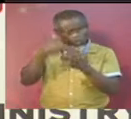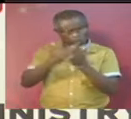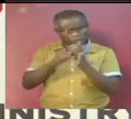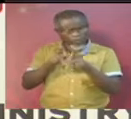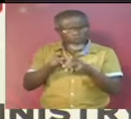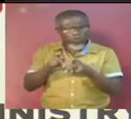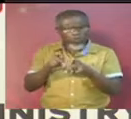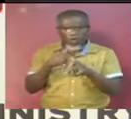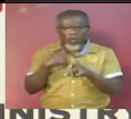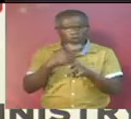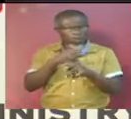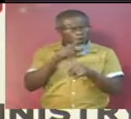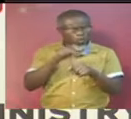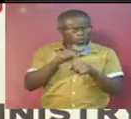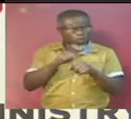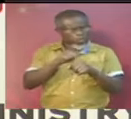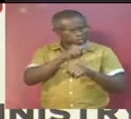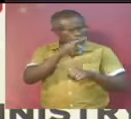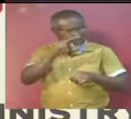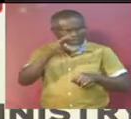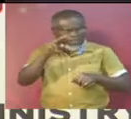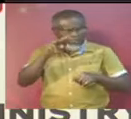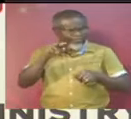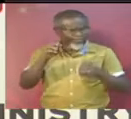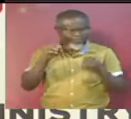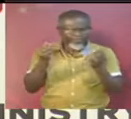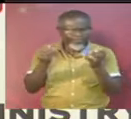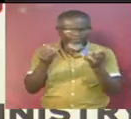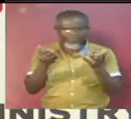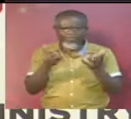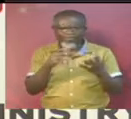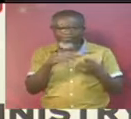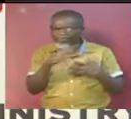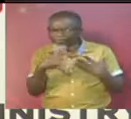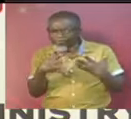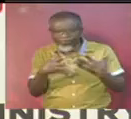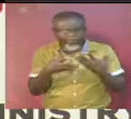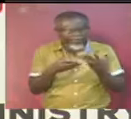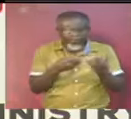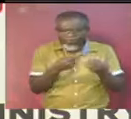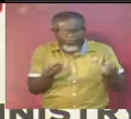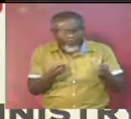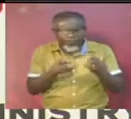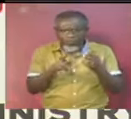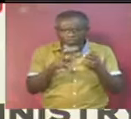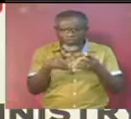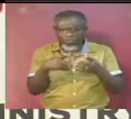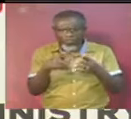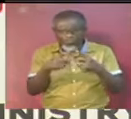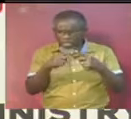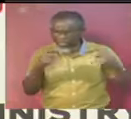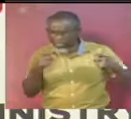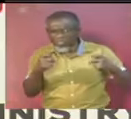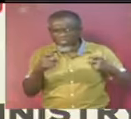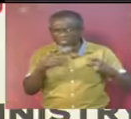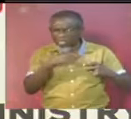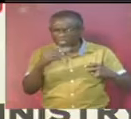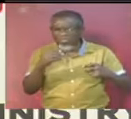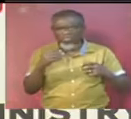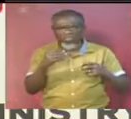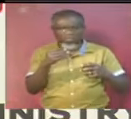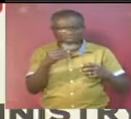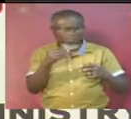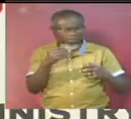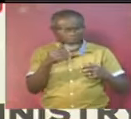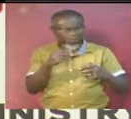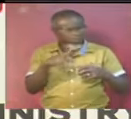And what has been advised in their cases is that they followed the period of 30 to 60 minutes of waiting at the